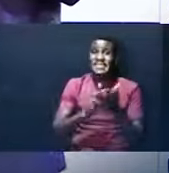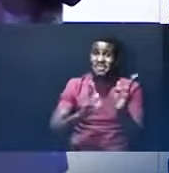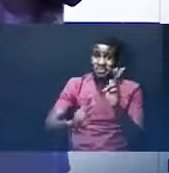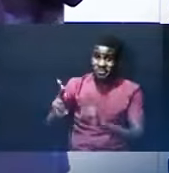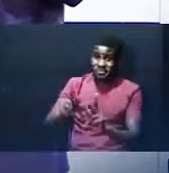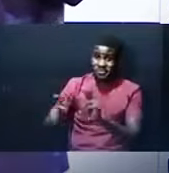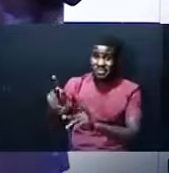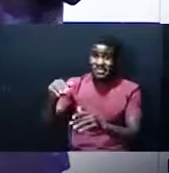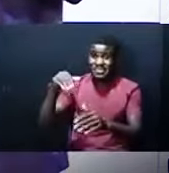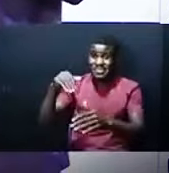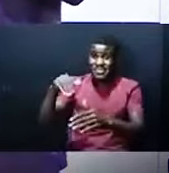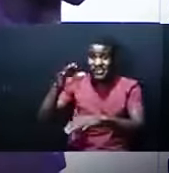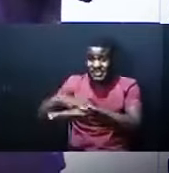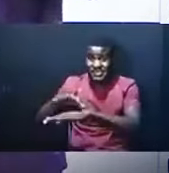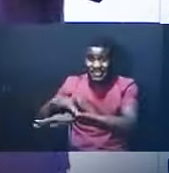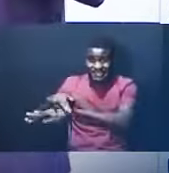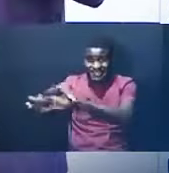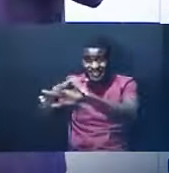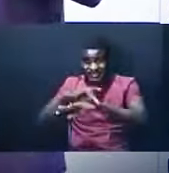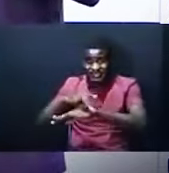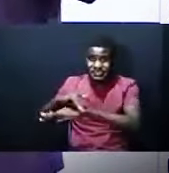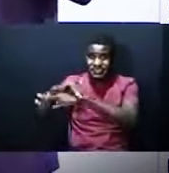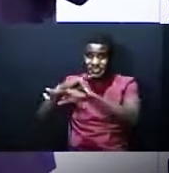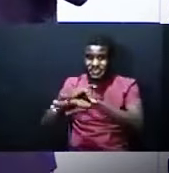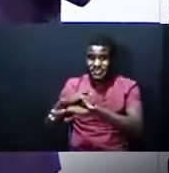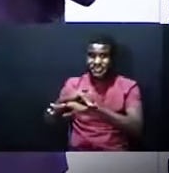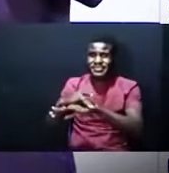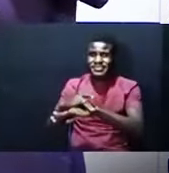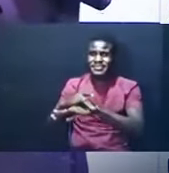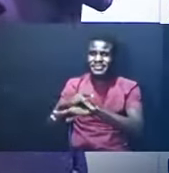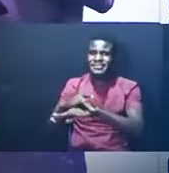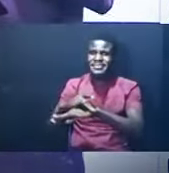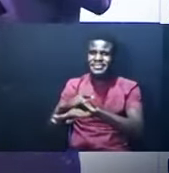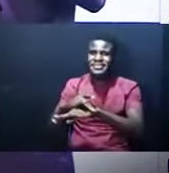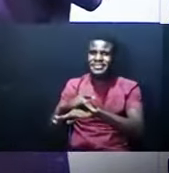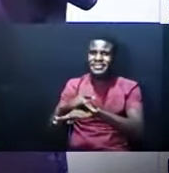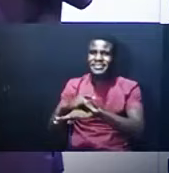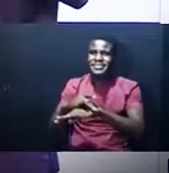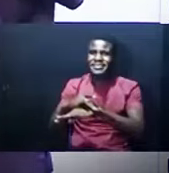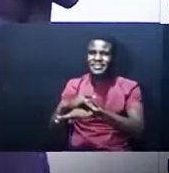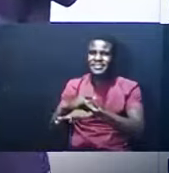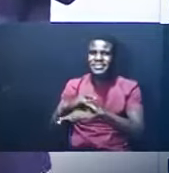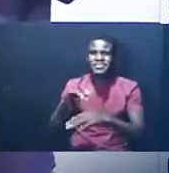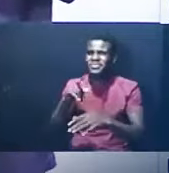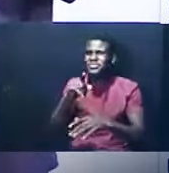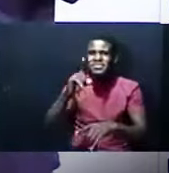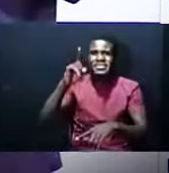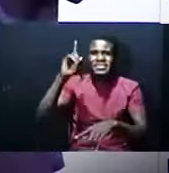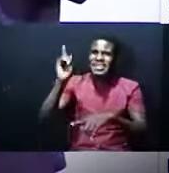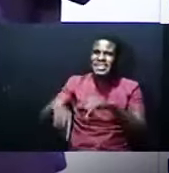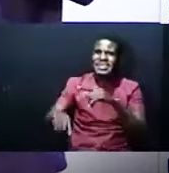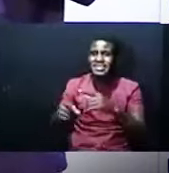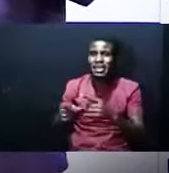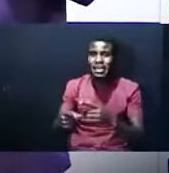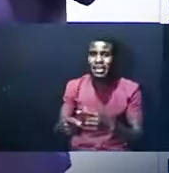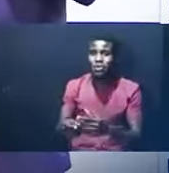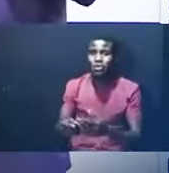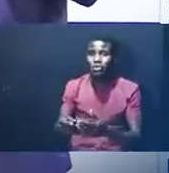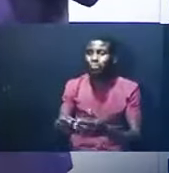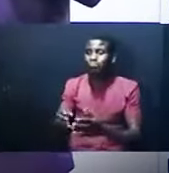on this planet Earth that you can never match them boot for boot.